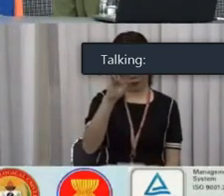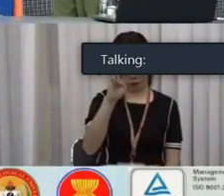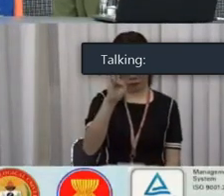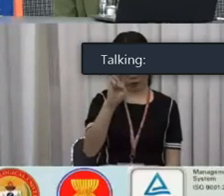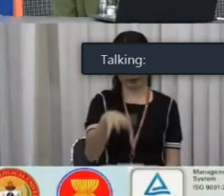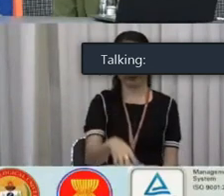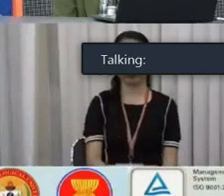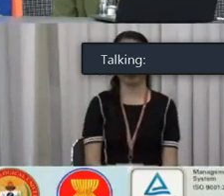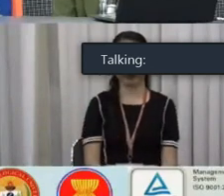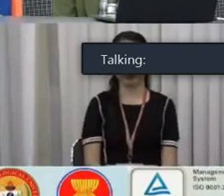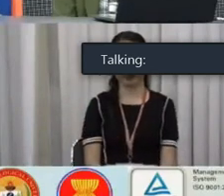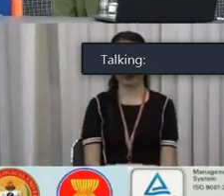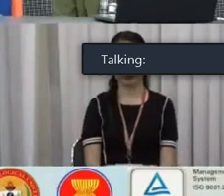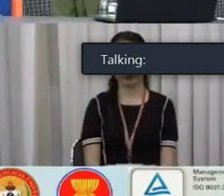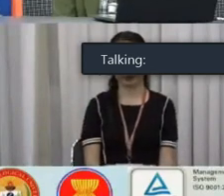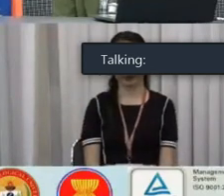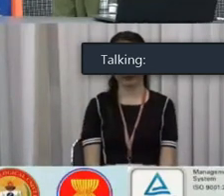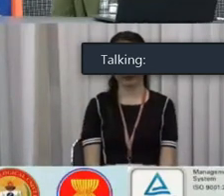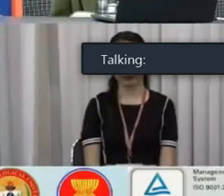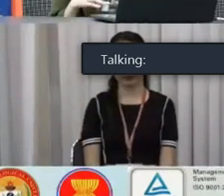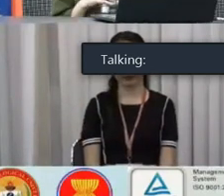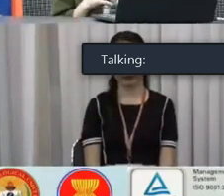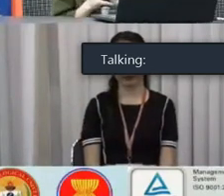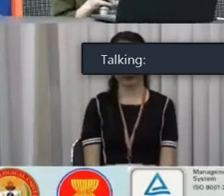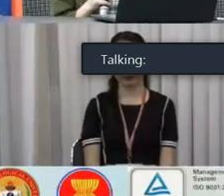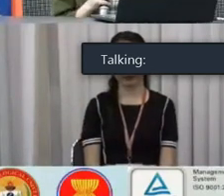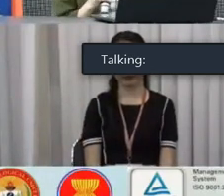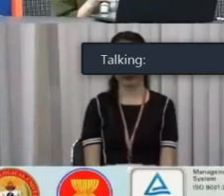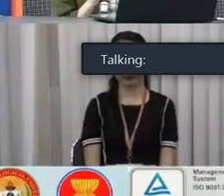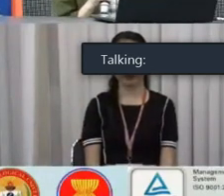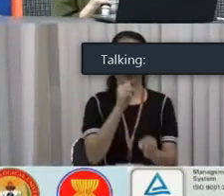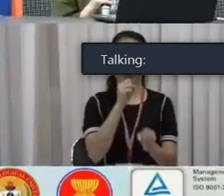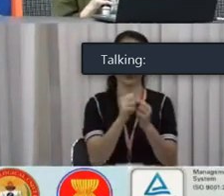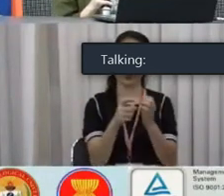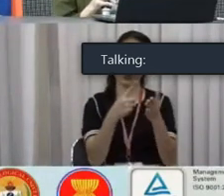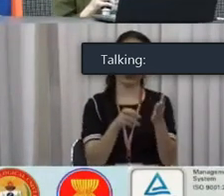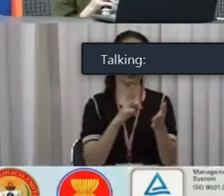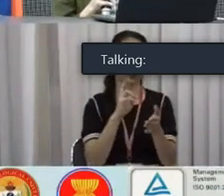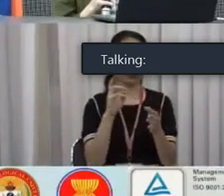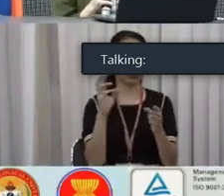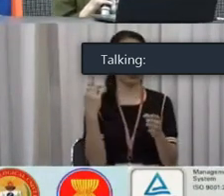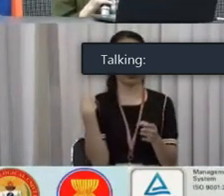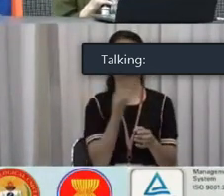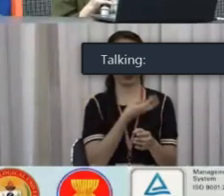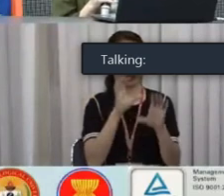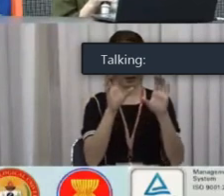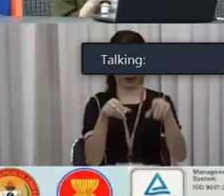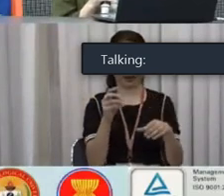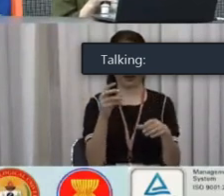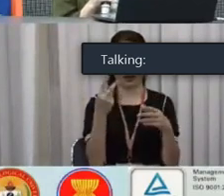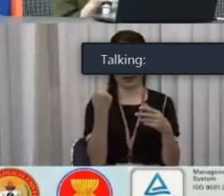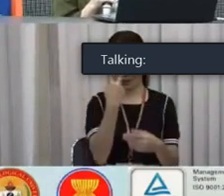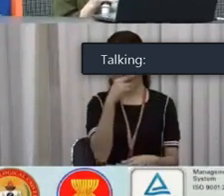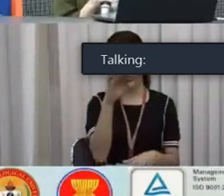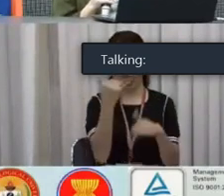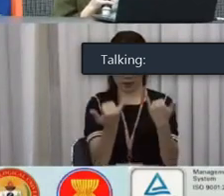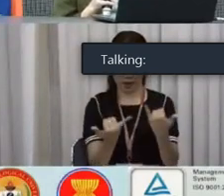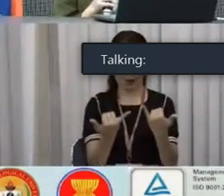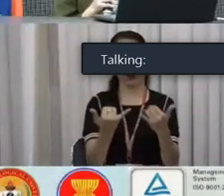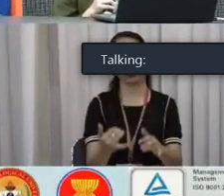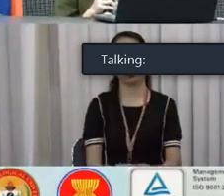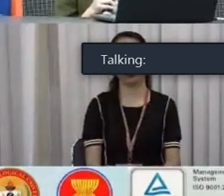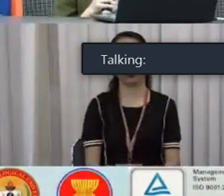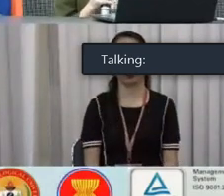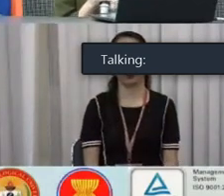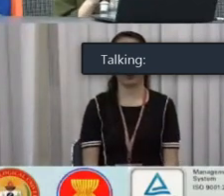labor force, the successful referral and placement, and other trends. So, unsa may makita nato diri, no? So,